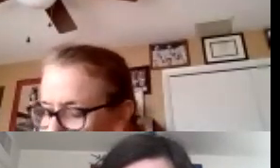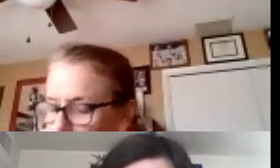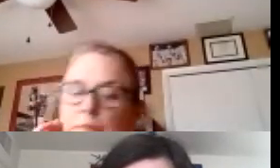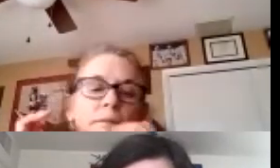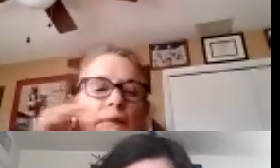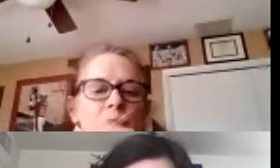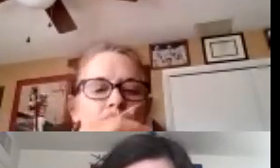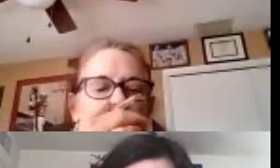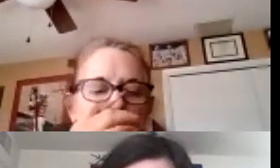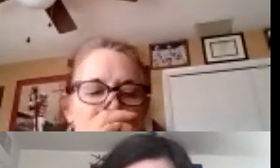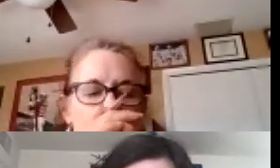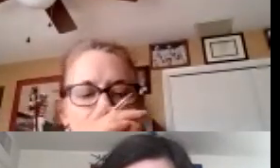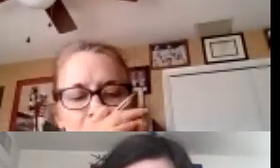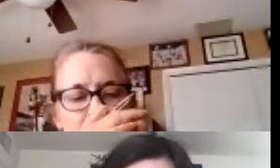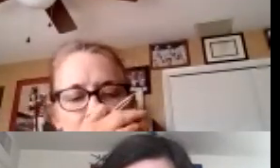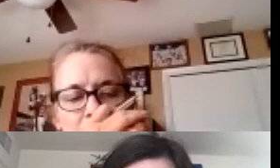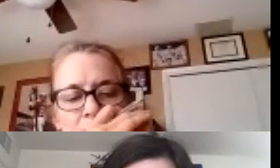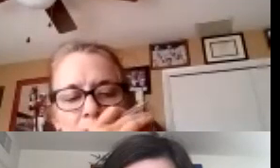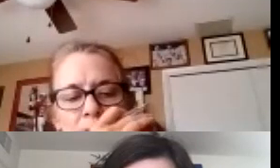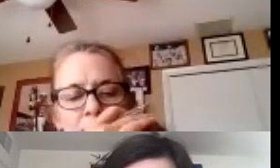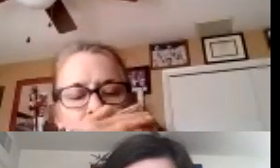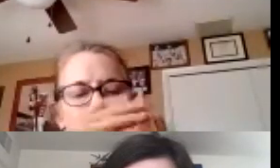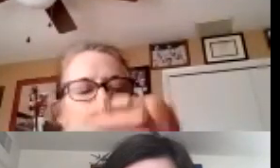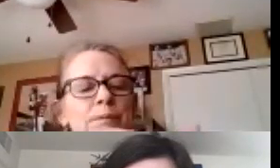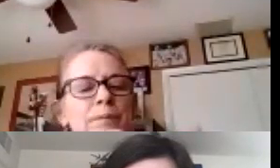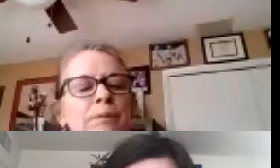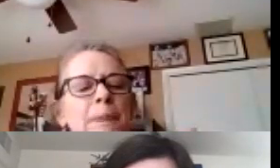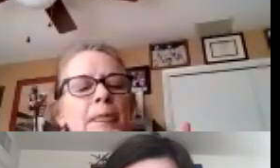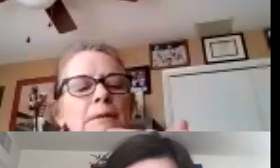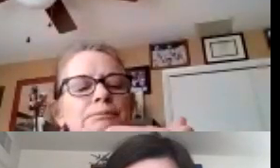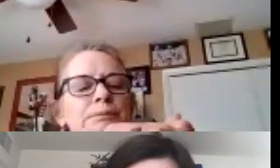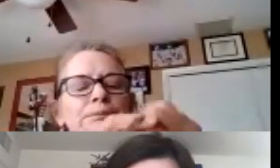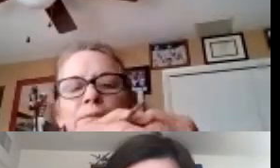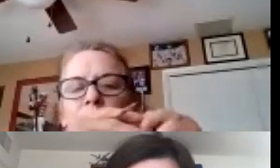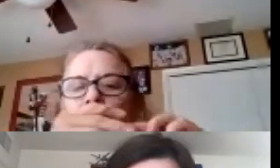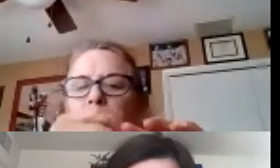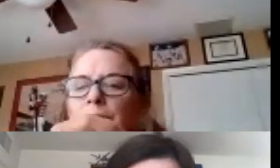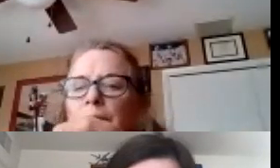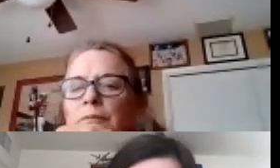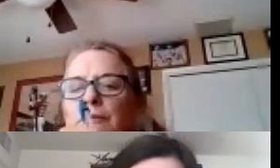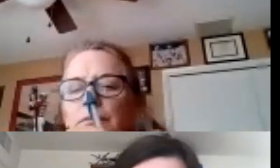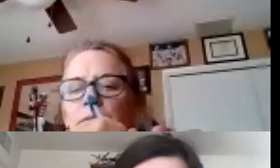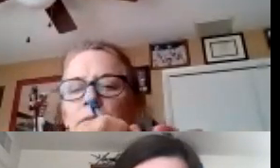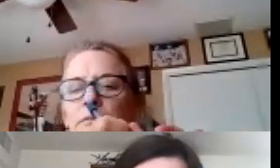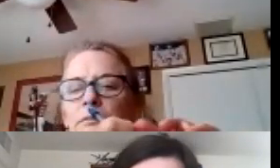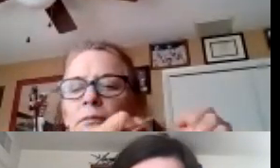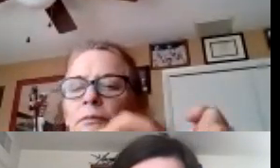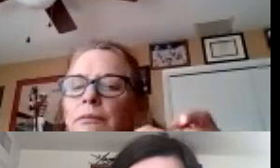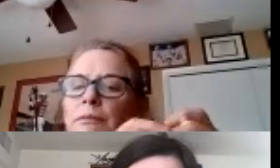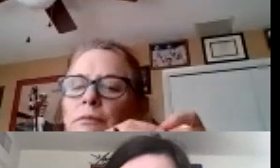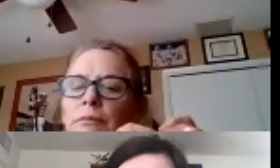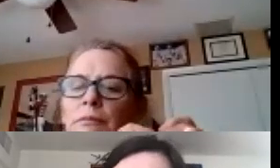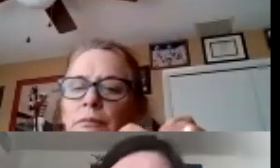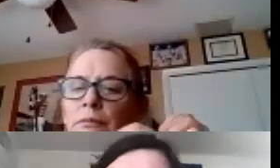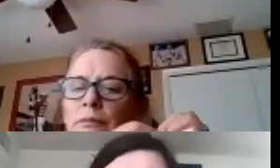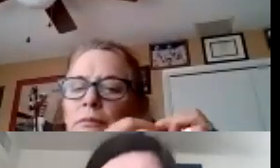that really makes that challenging is that these vaccines are stored in such a way that it makes them really, really hard